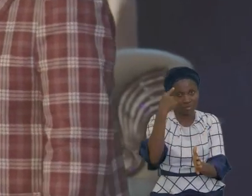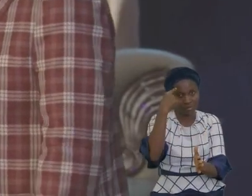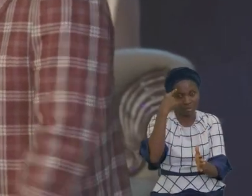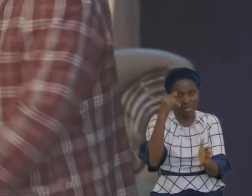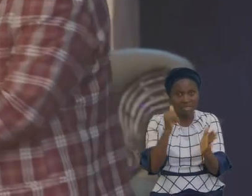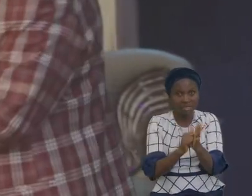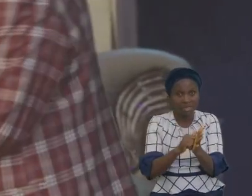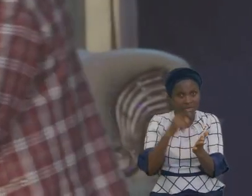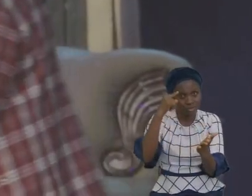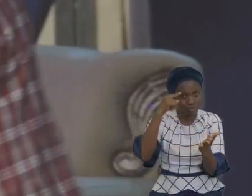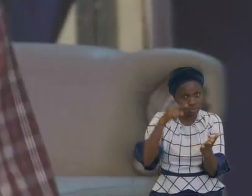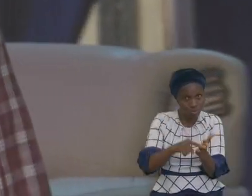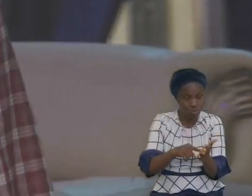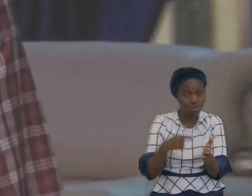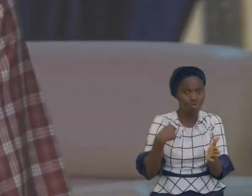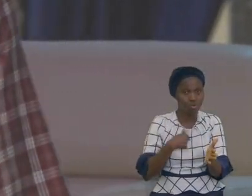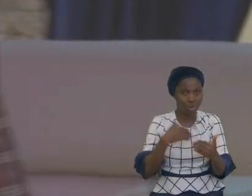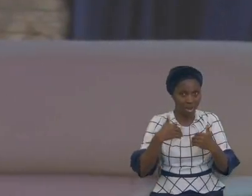everything we do.